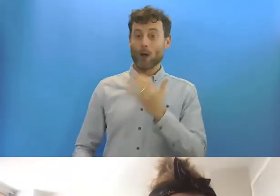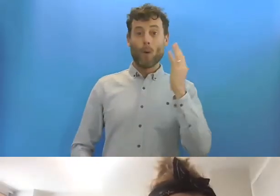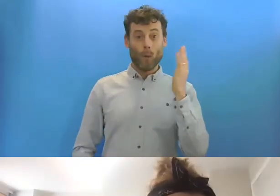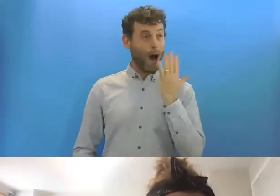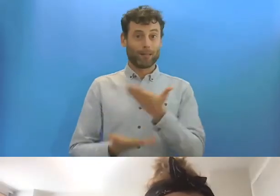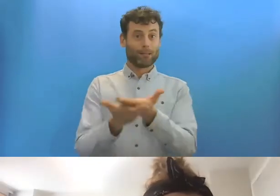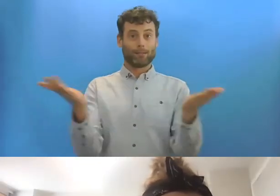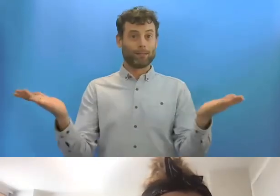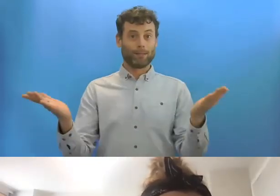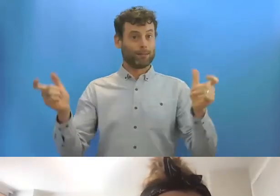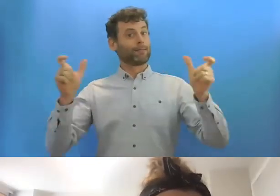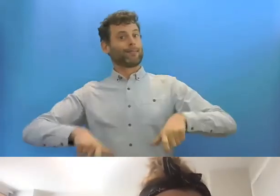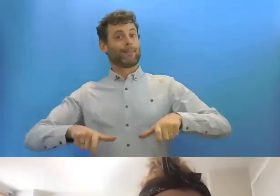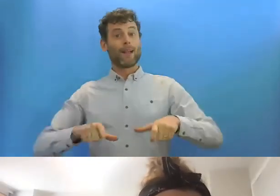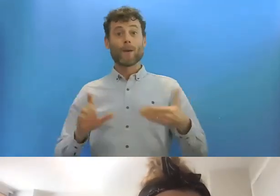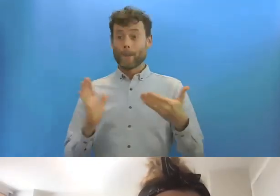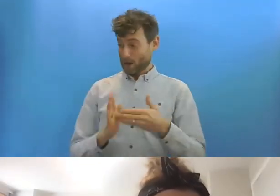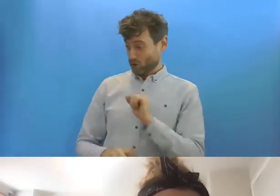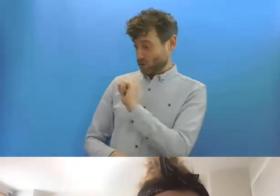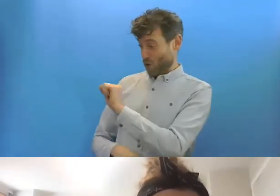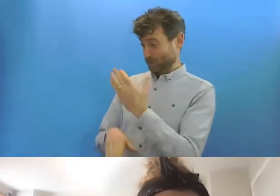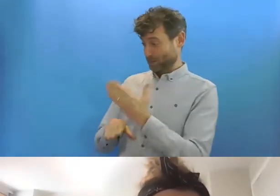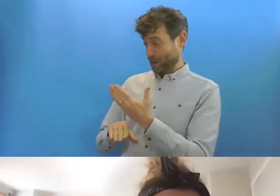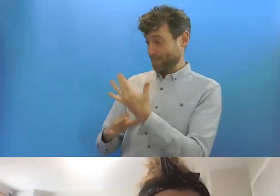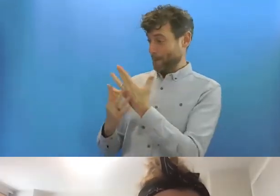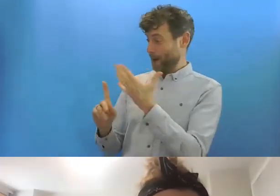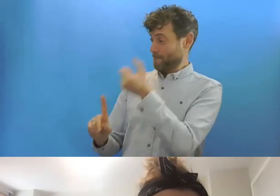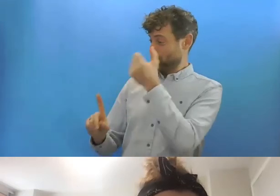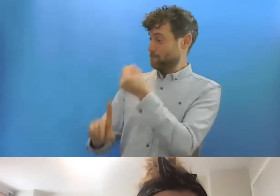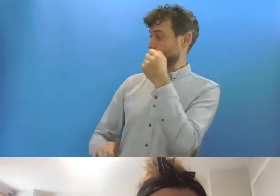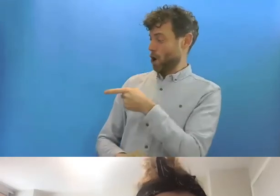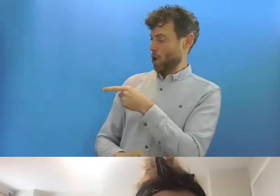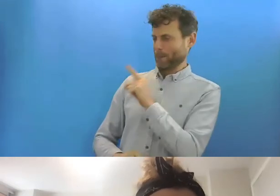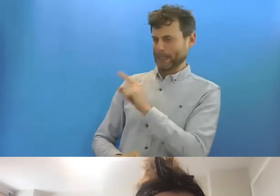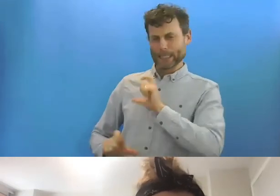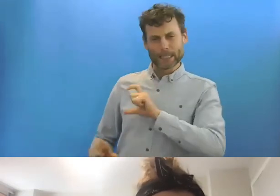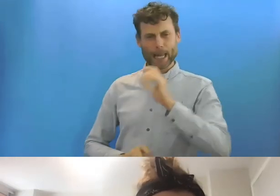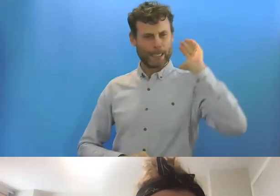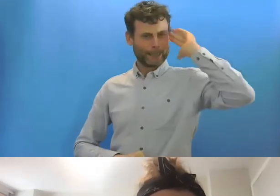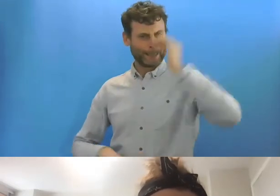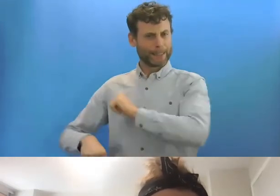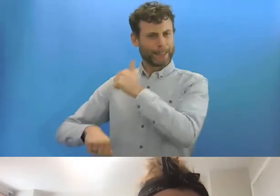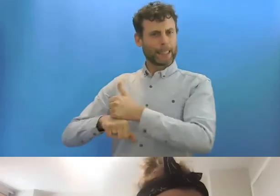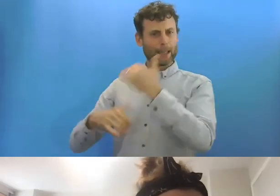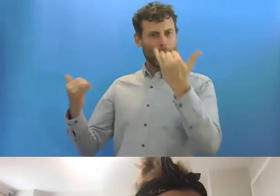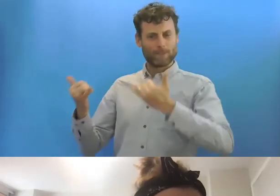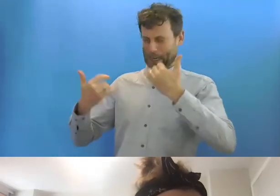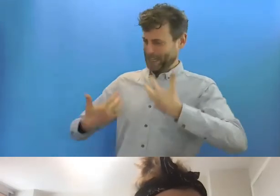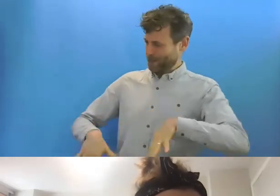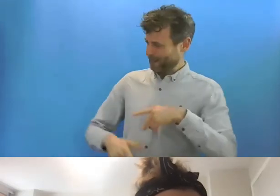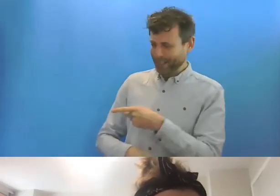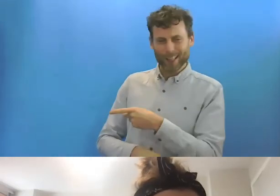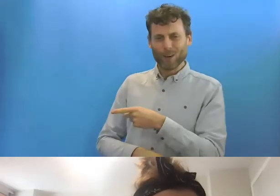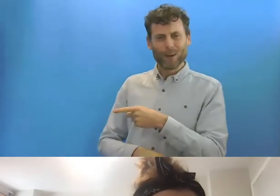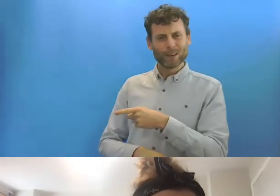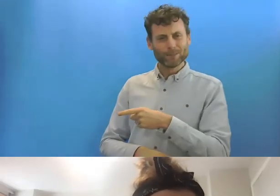And when so many staff are furloughed, you astound us on a daily basis with the amount that you can do.